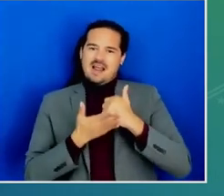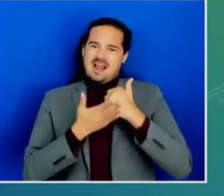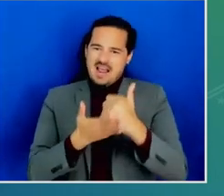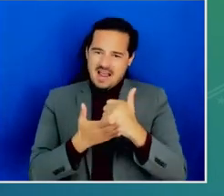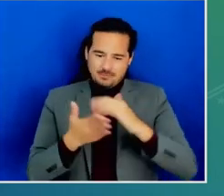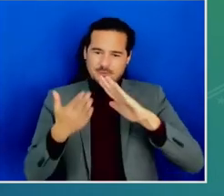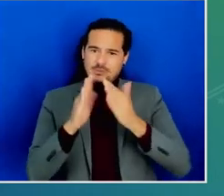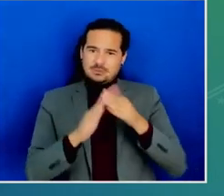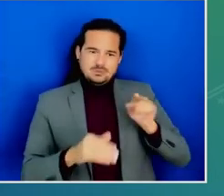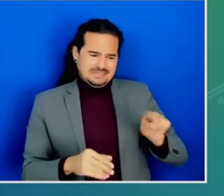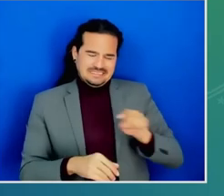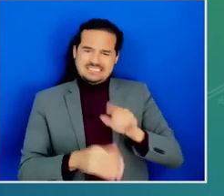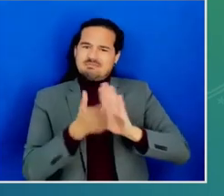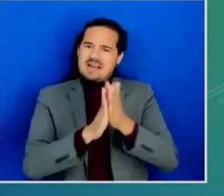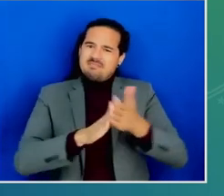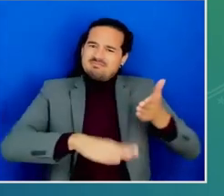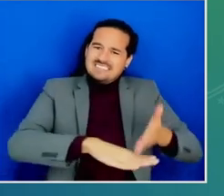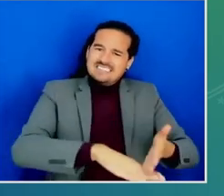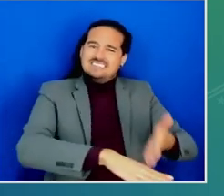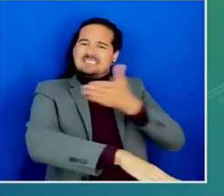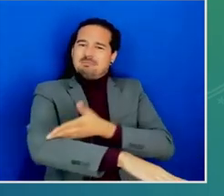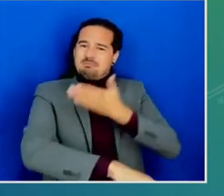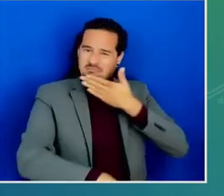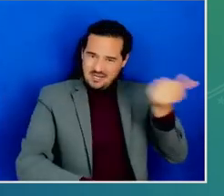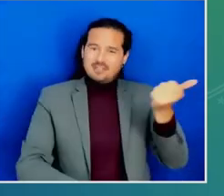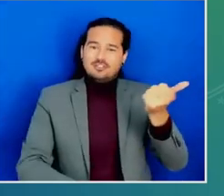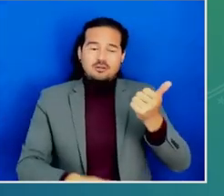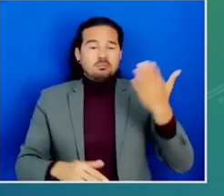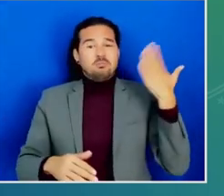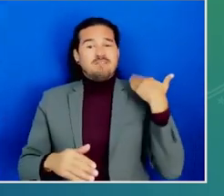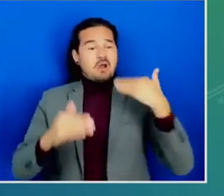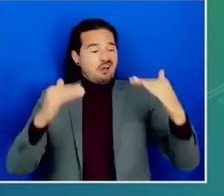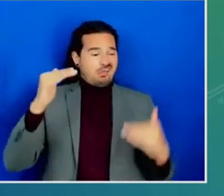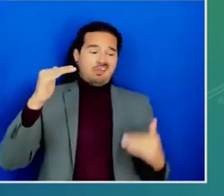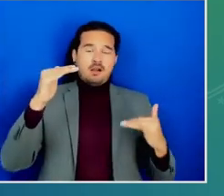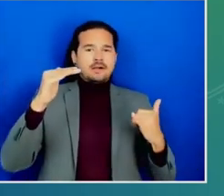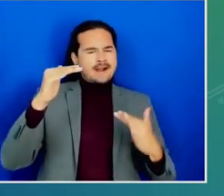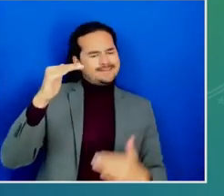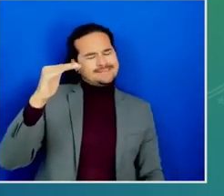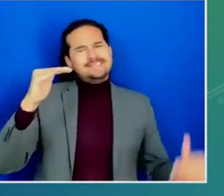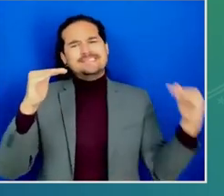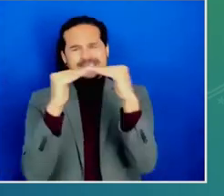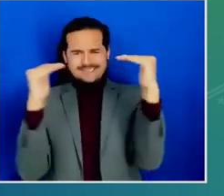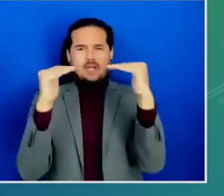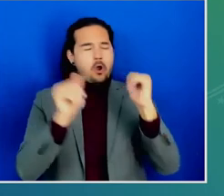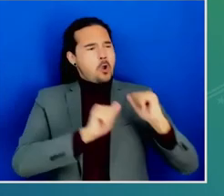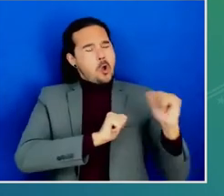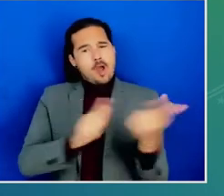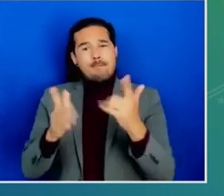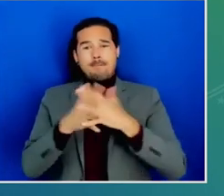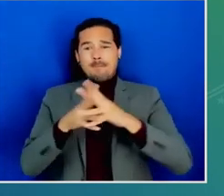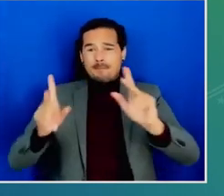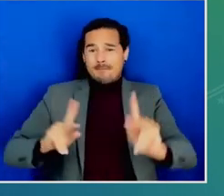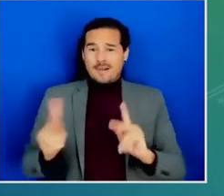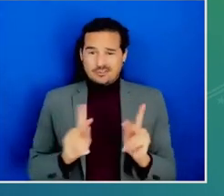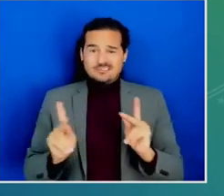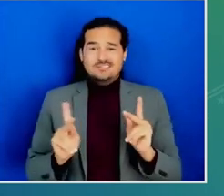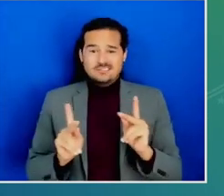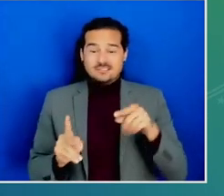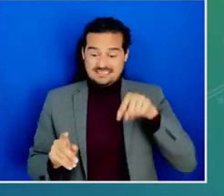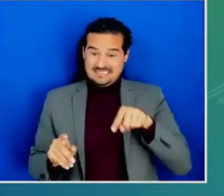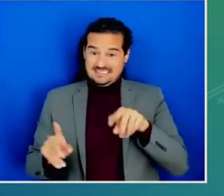thriving communities for all Americans. These public servants reflect the very best of